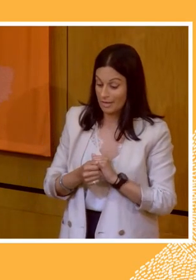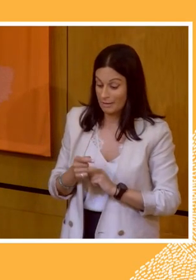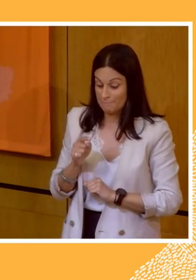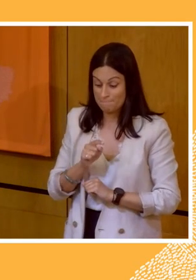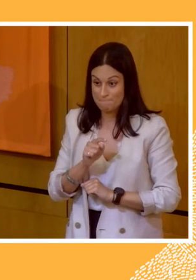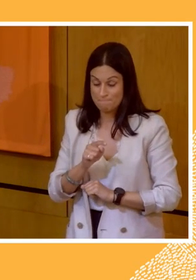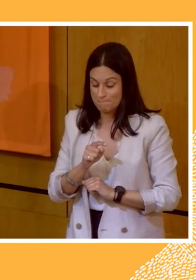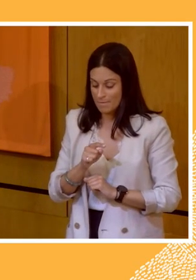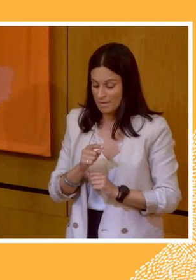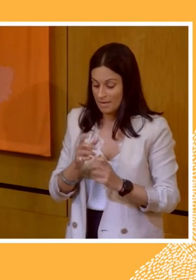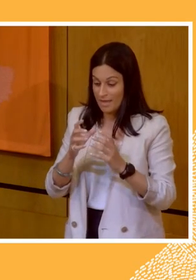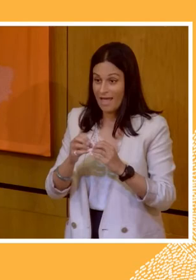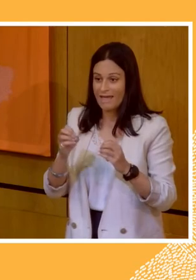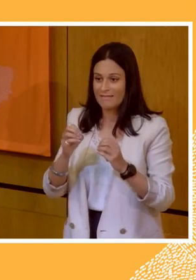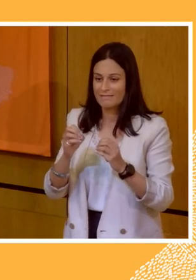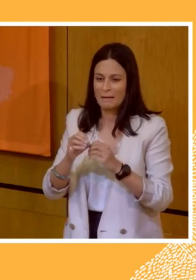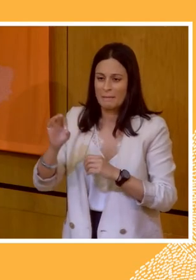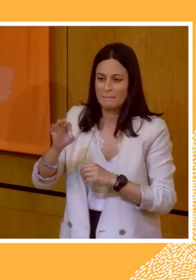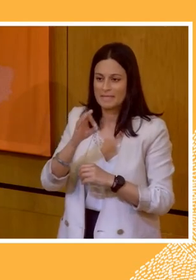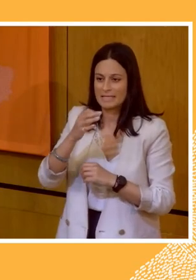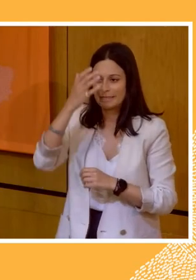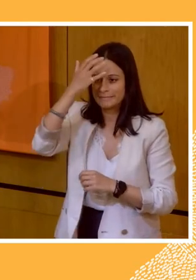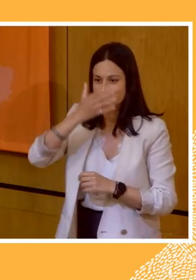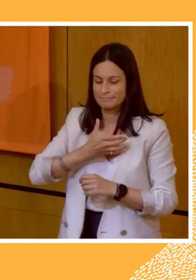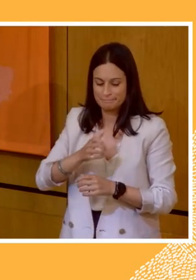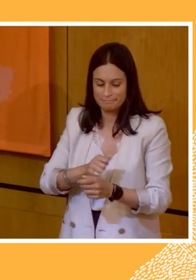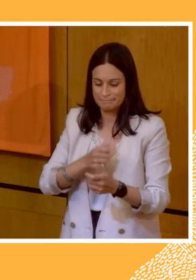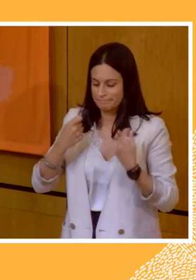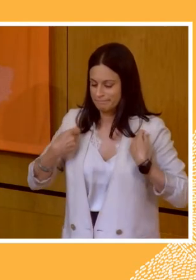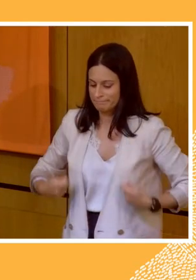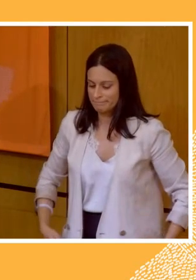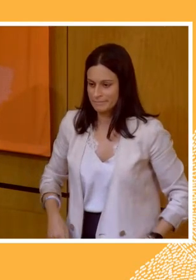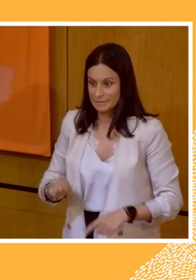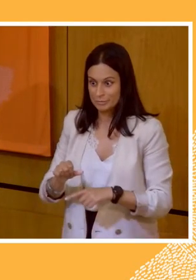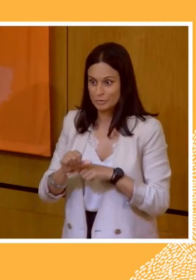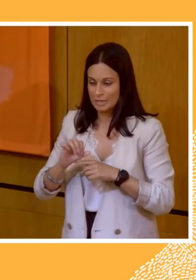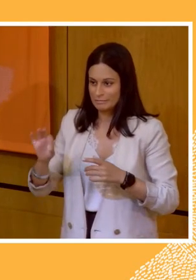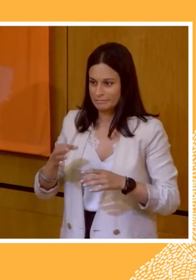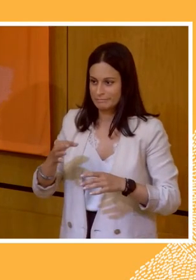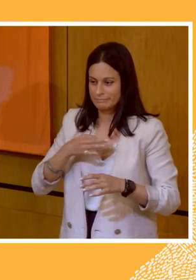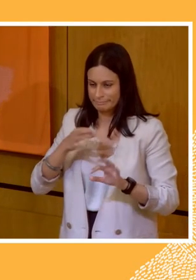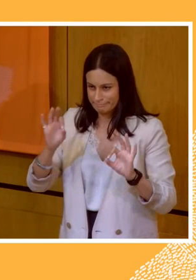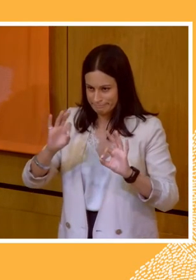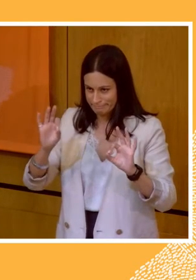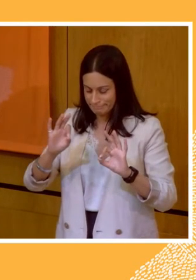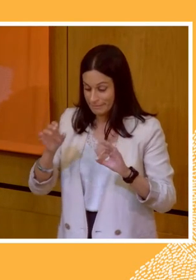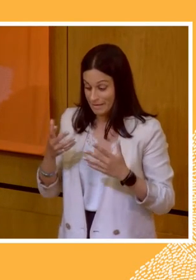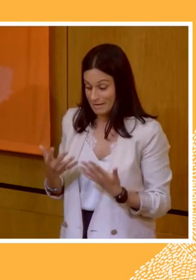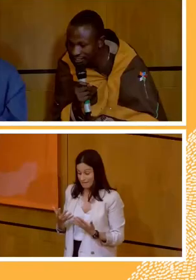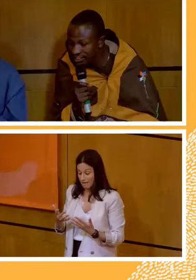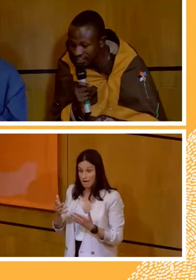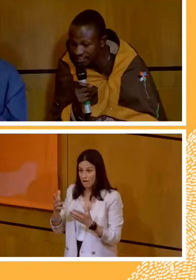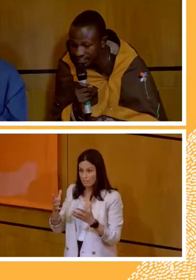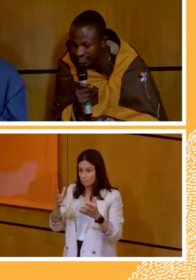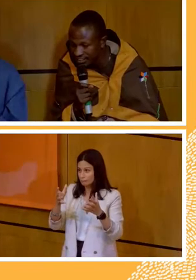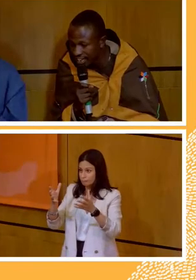with the bee suit to protect herself from the stings. And she is now